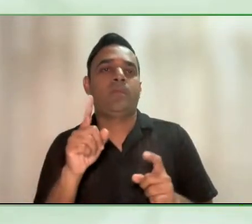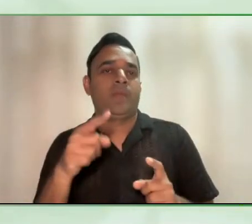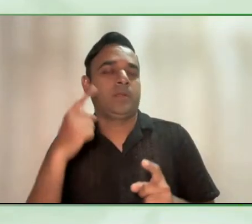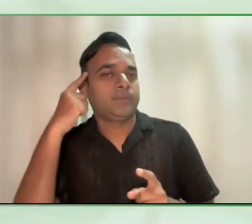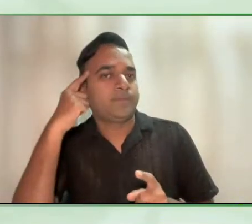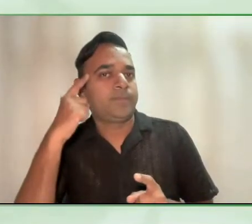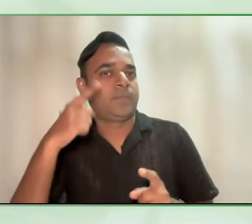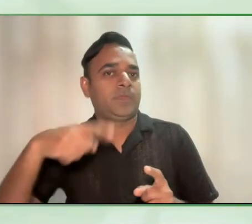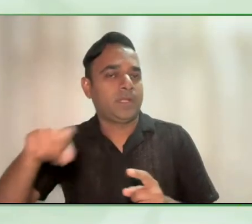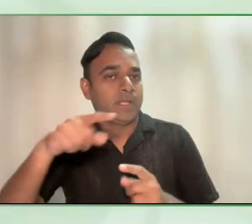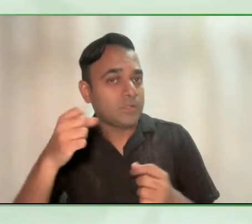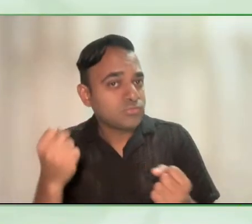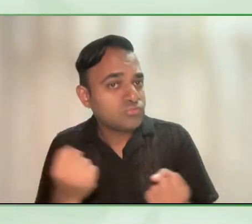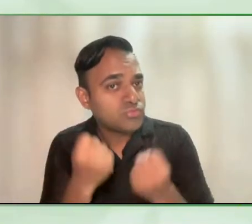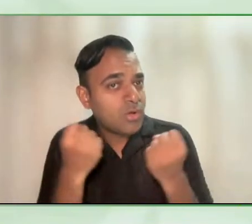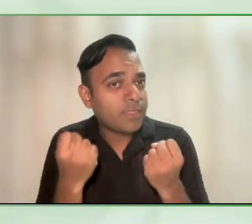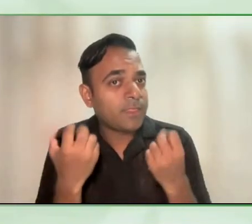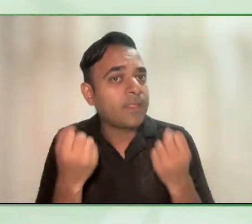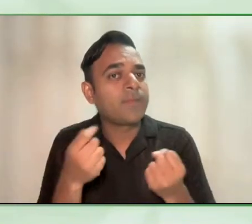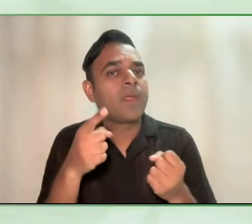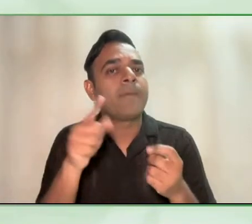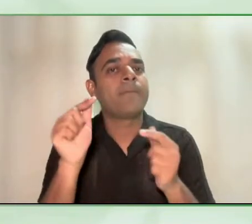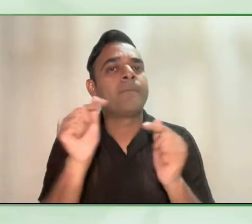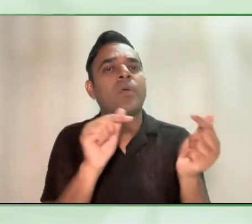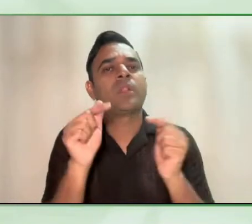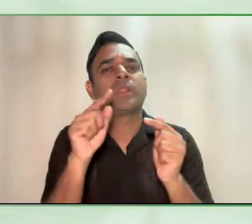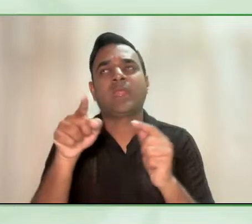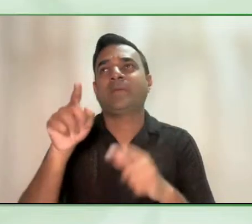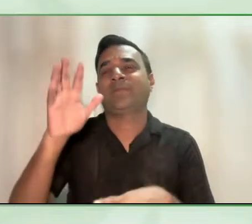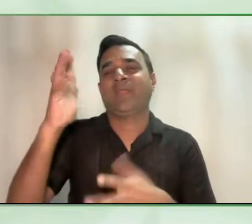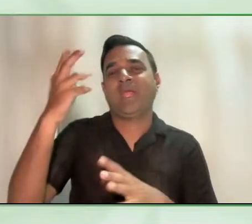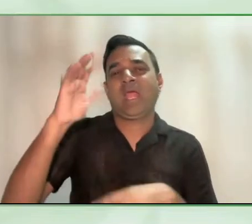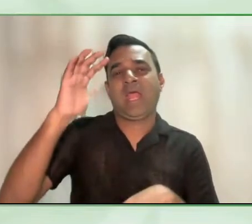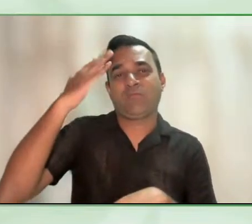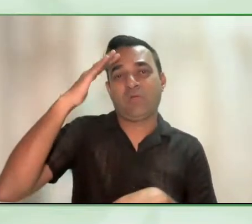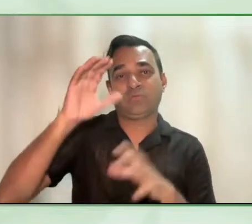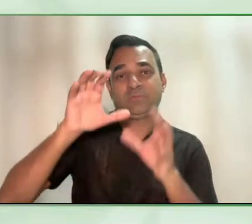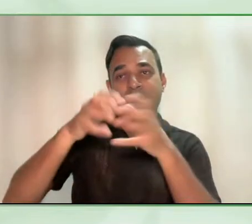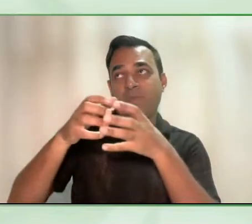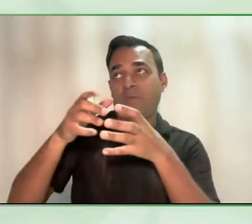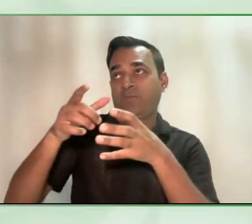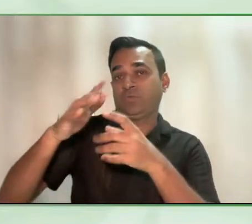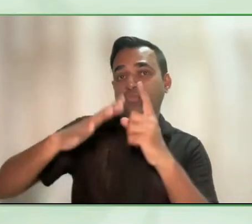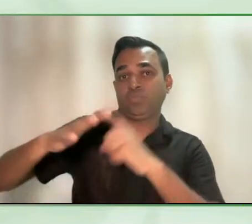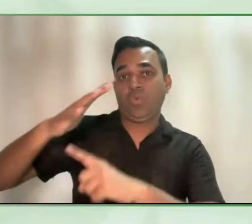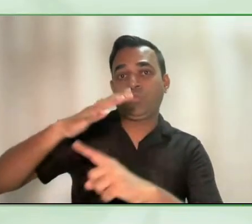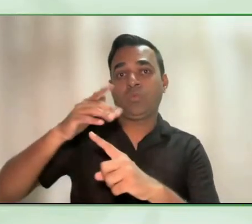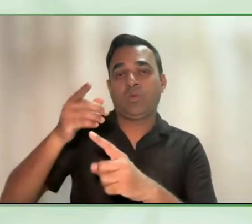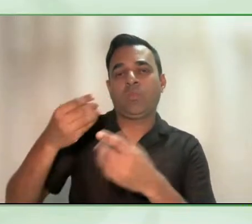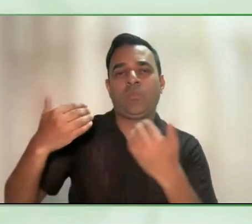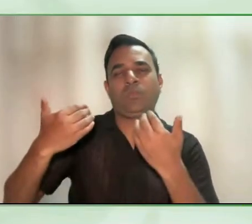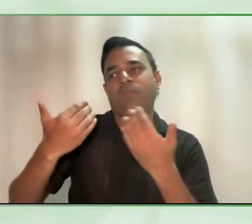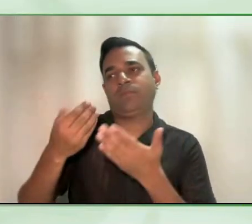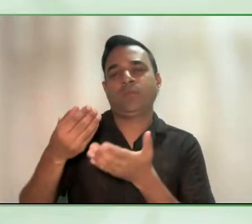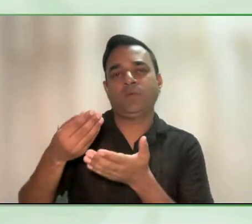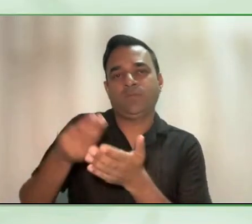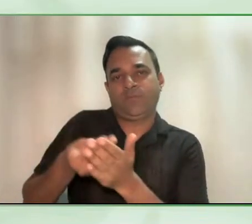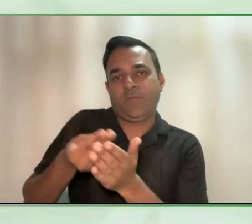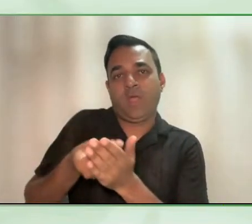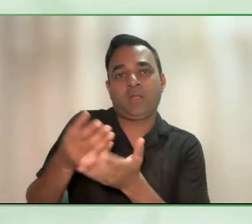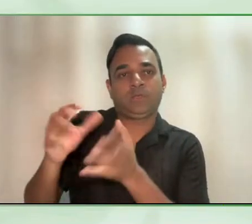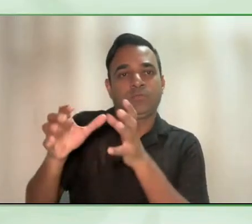Well, we had a meeting with the Commission not so long ago, and one of the things our artists are finding is that when they're